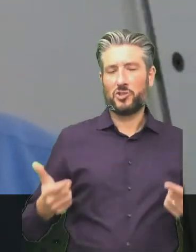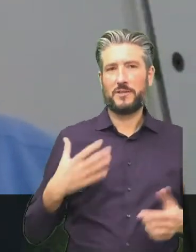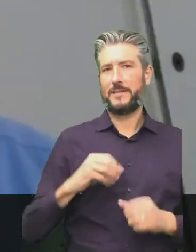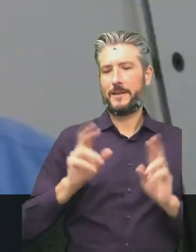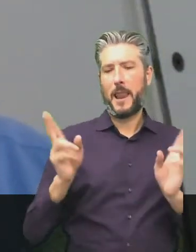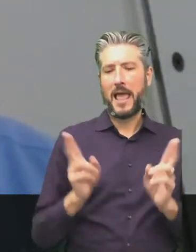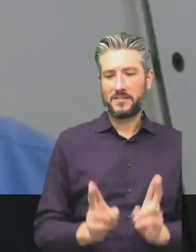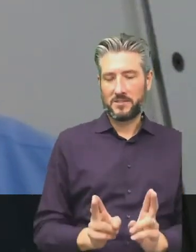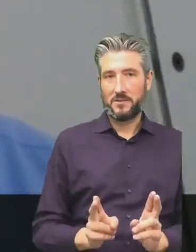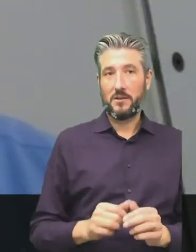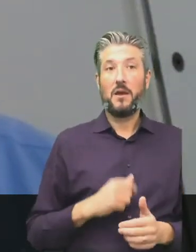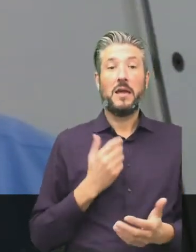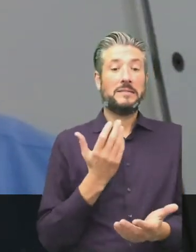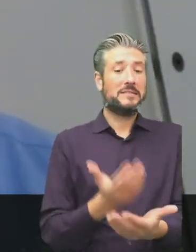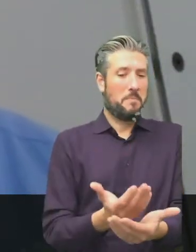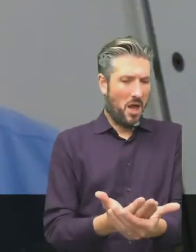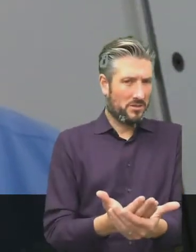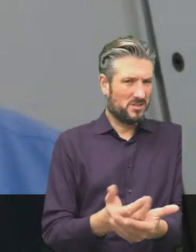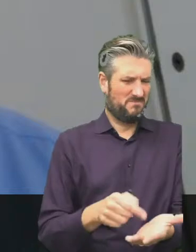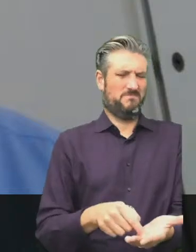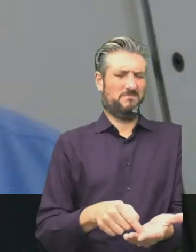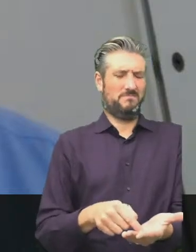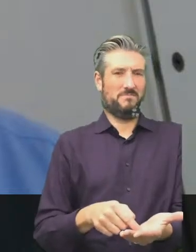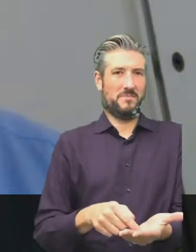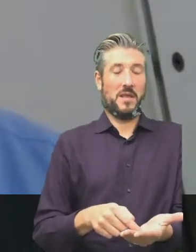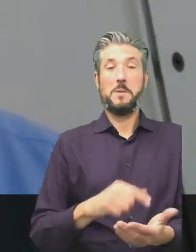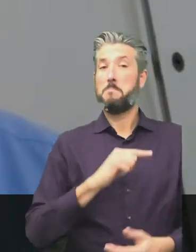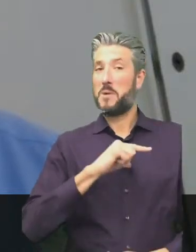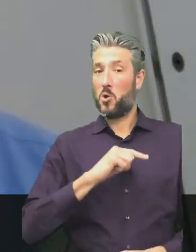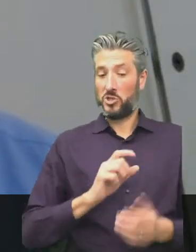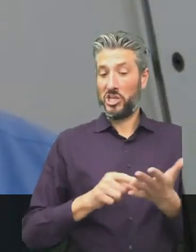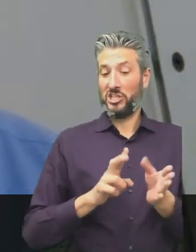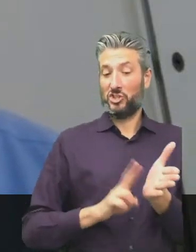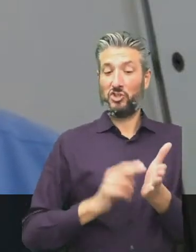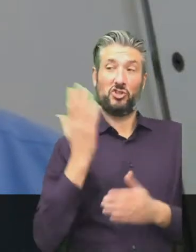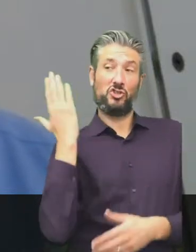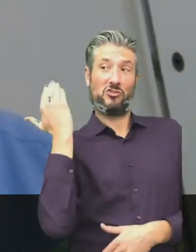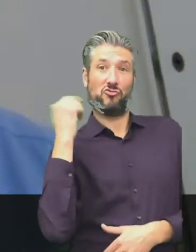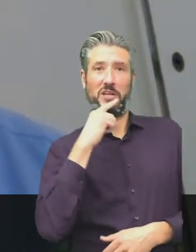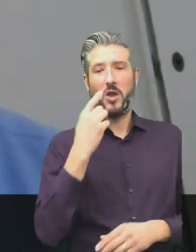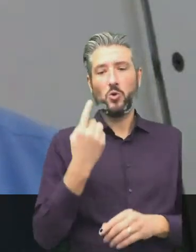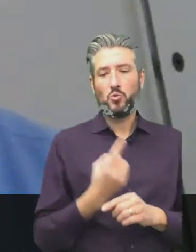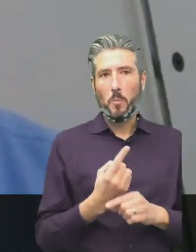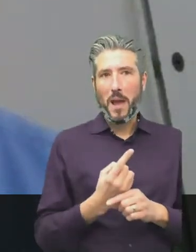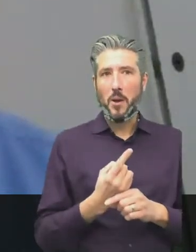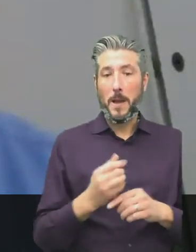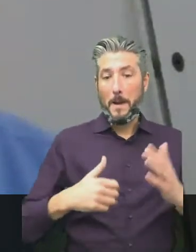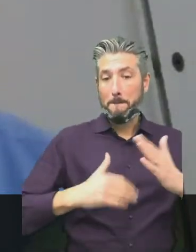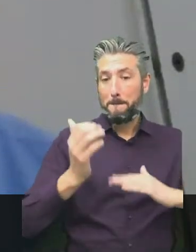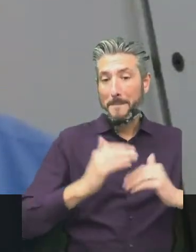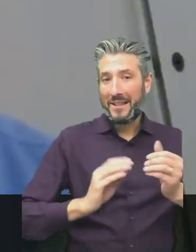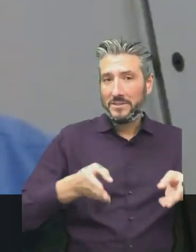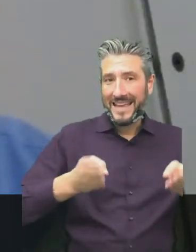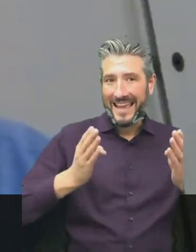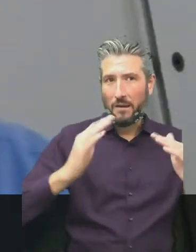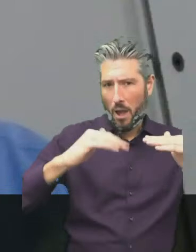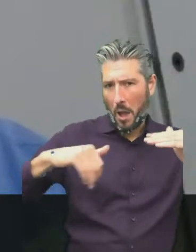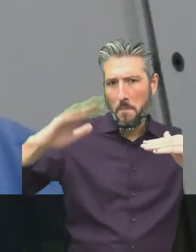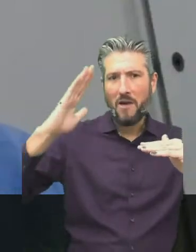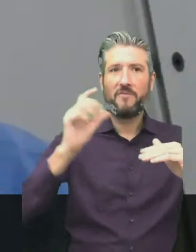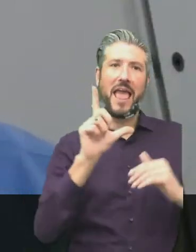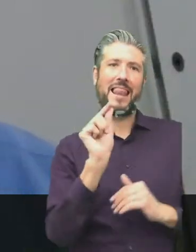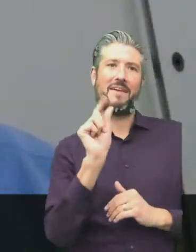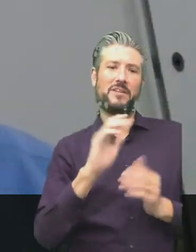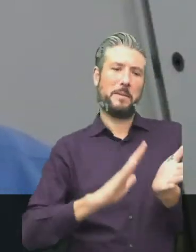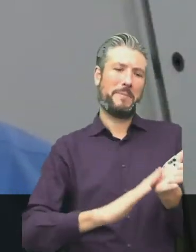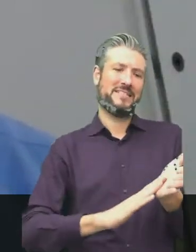over 18 metres, but in January, they started to consult on buildings over 11 metres. And the net result of that is that the banks